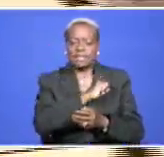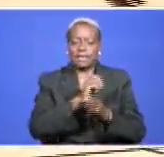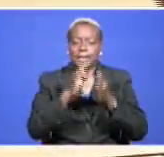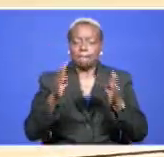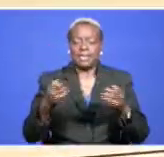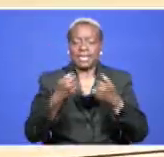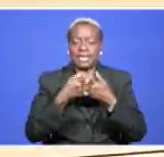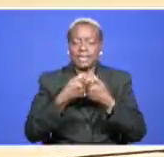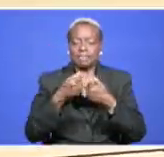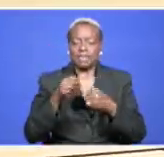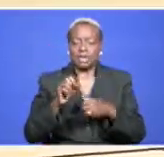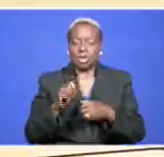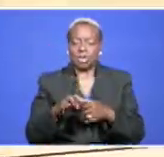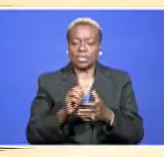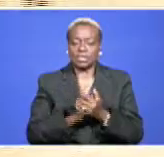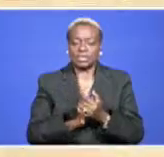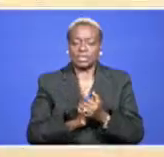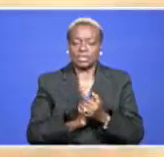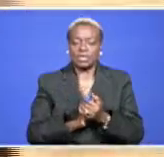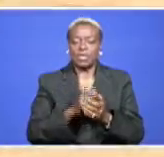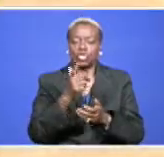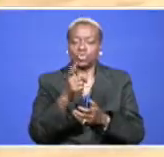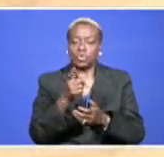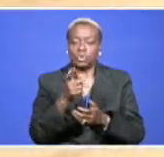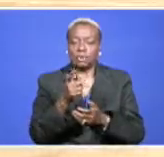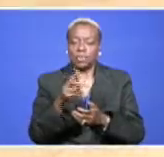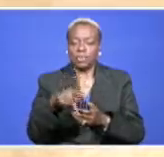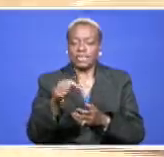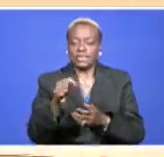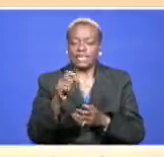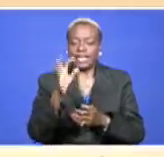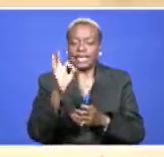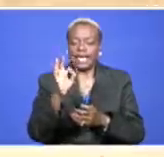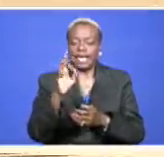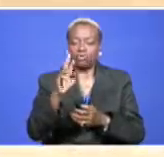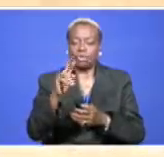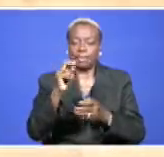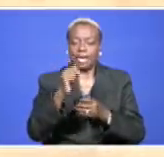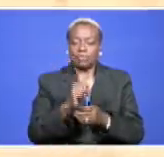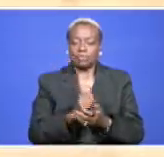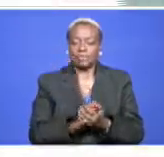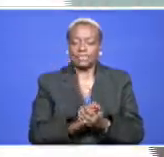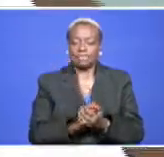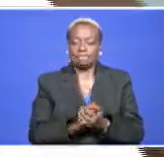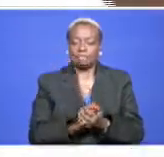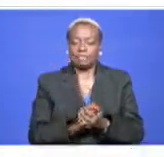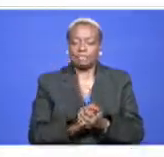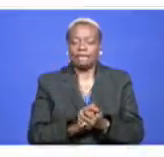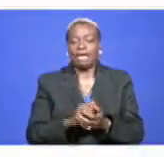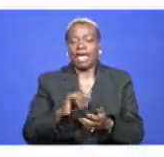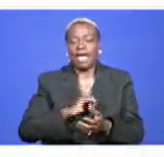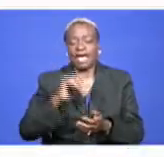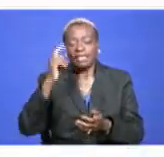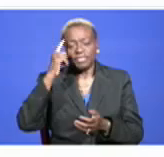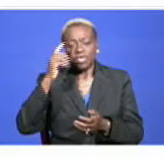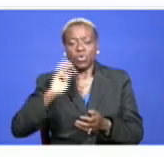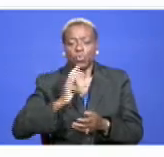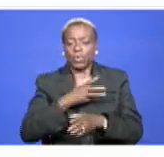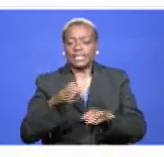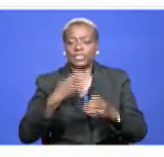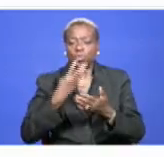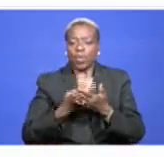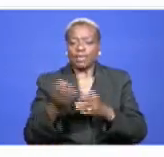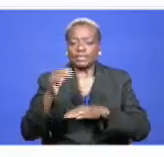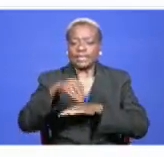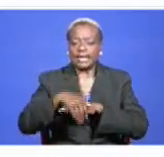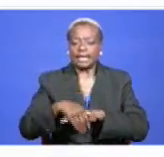loss, just short of a double-double, 21 points and 9 rebounds. I think we executed well tonight. The guys came out, they